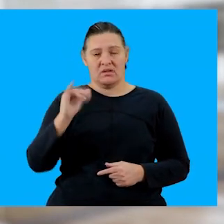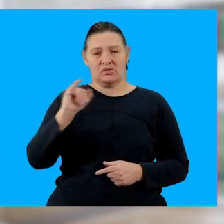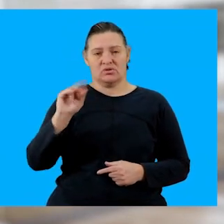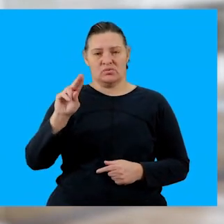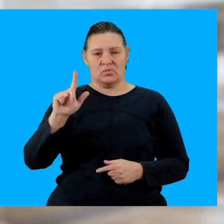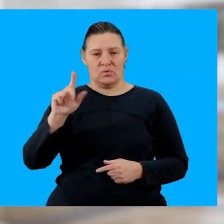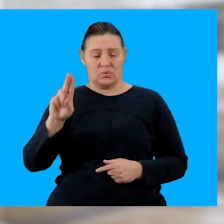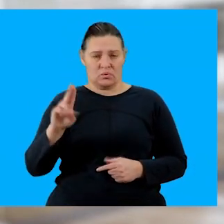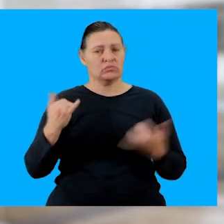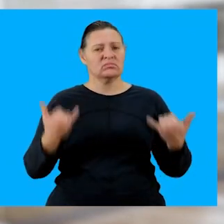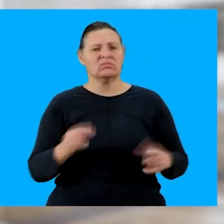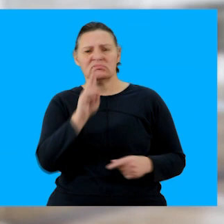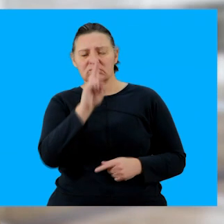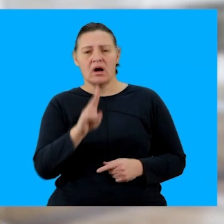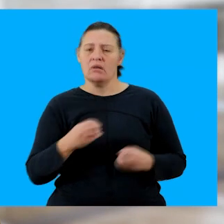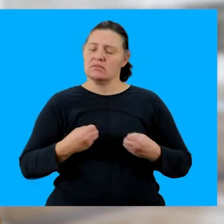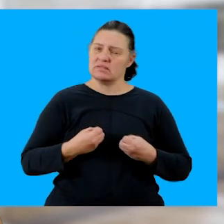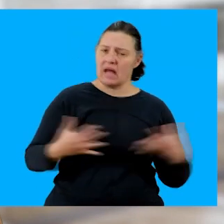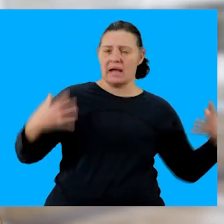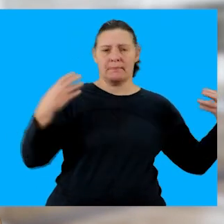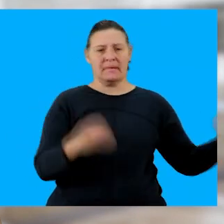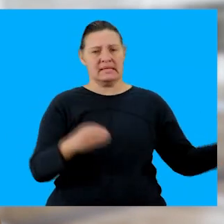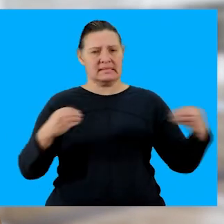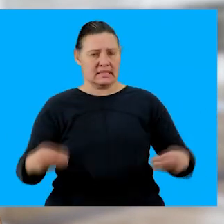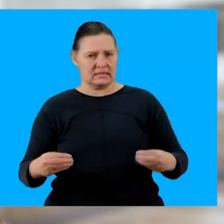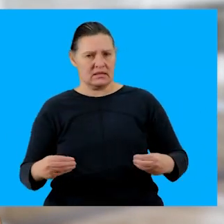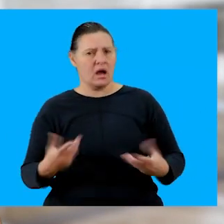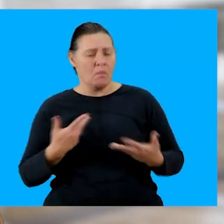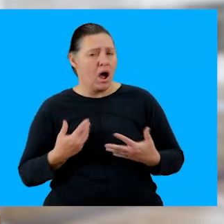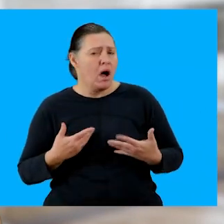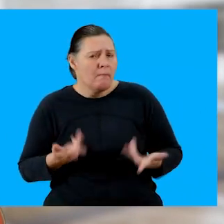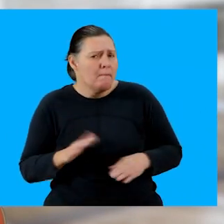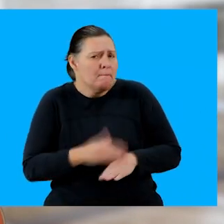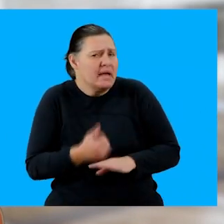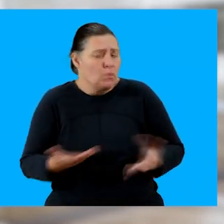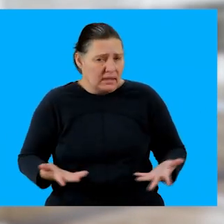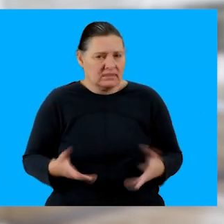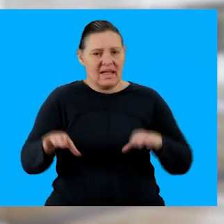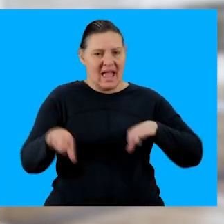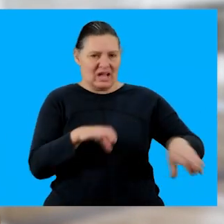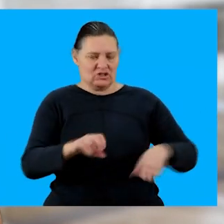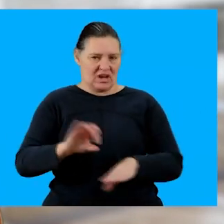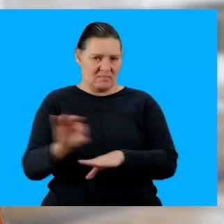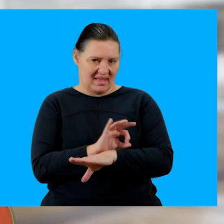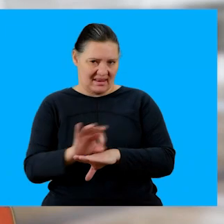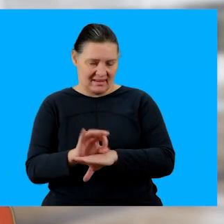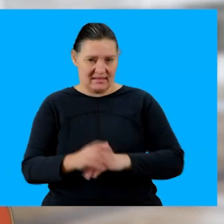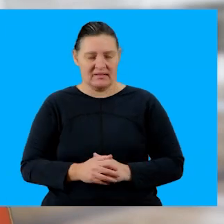are going to be looking at start a business venture based on an action plan.